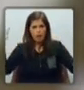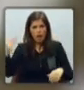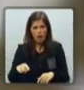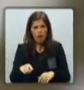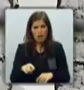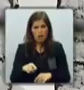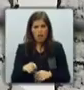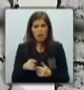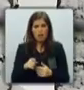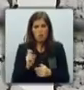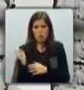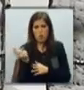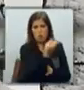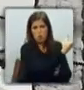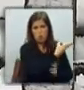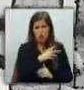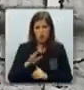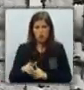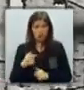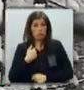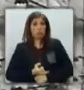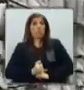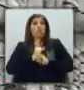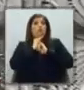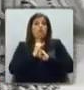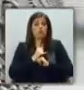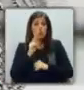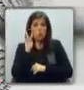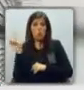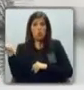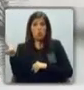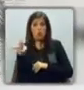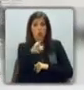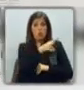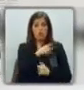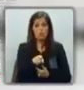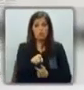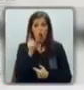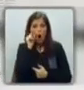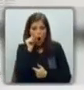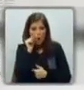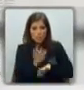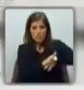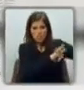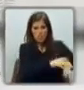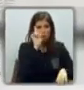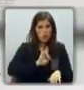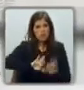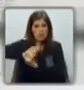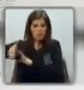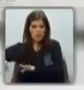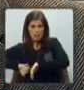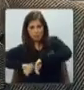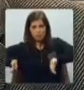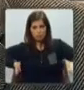barbed wires. So it was a very big shock. Men to the left, women to the right.